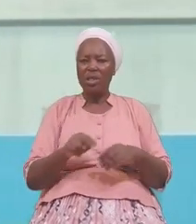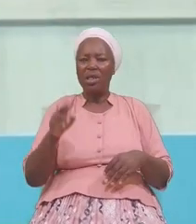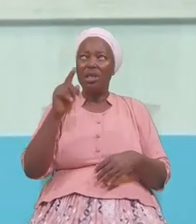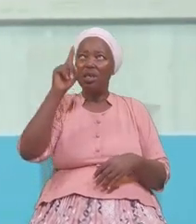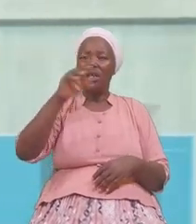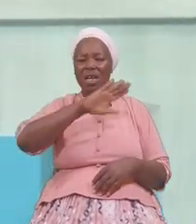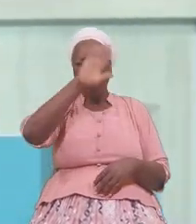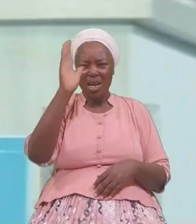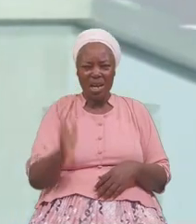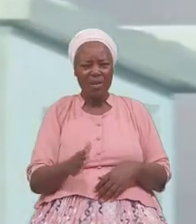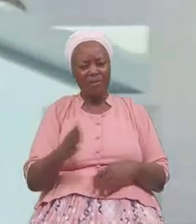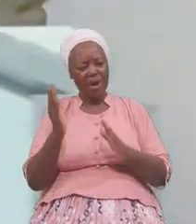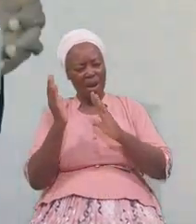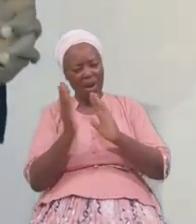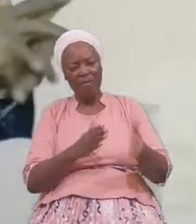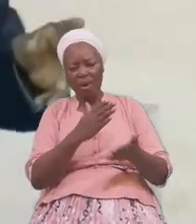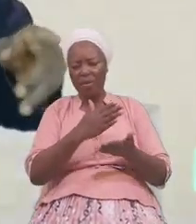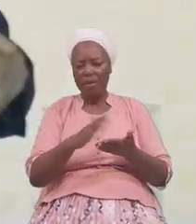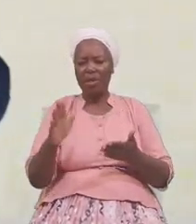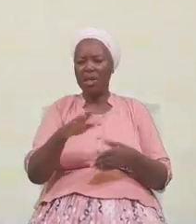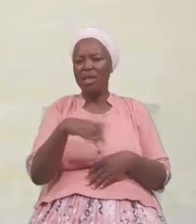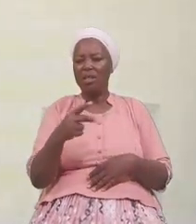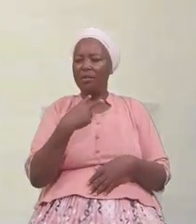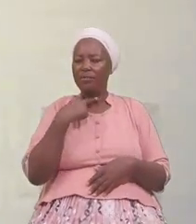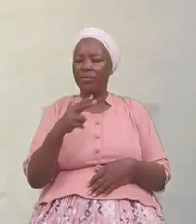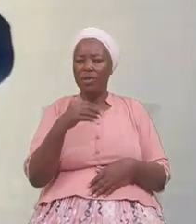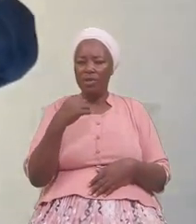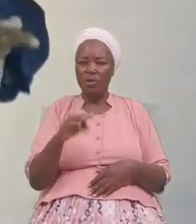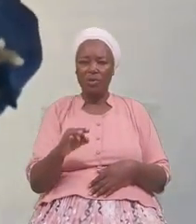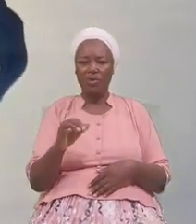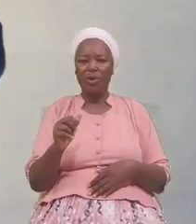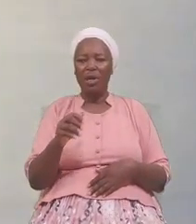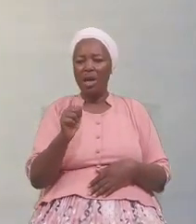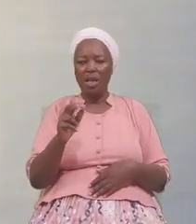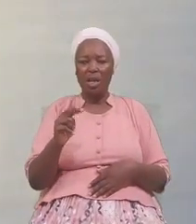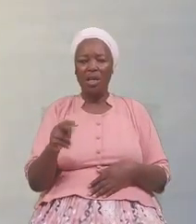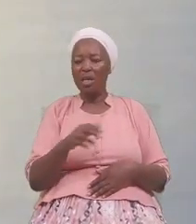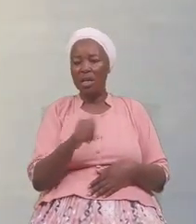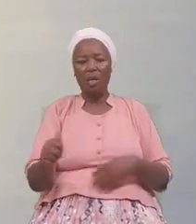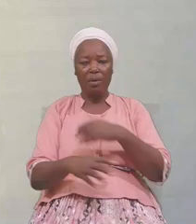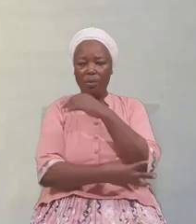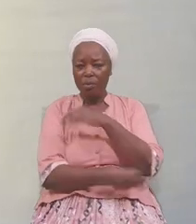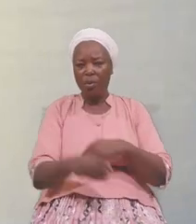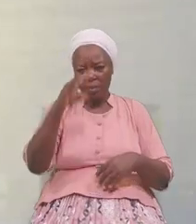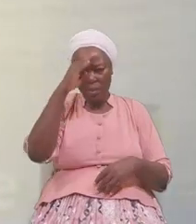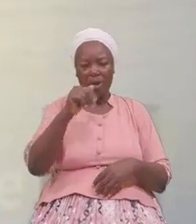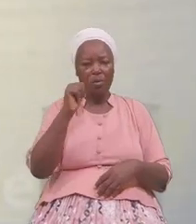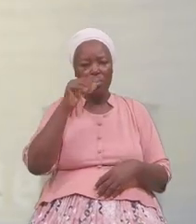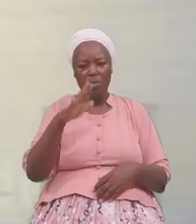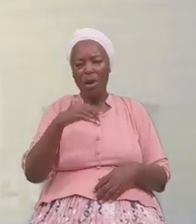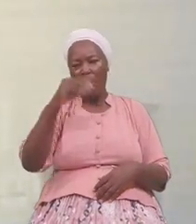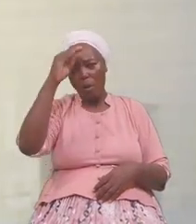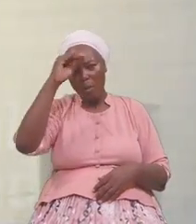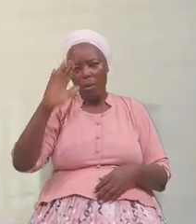never neglects the voice of an impoverished man, a woman, a